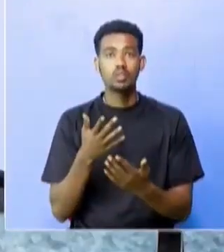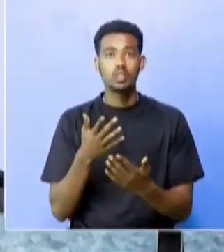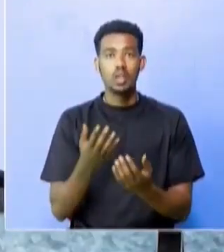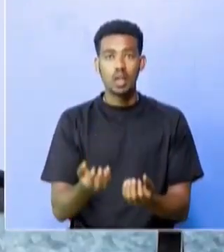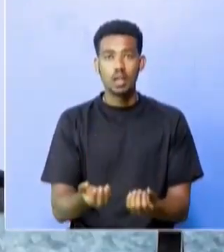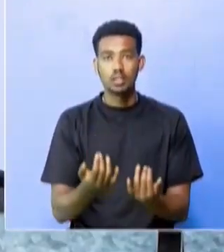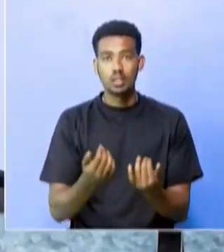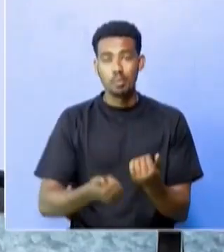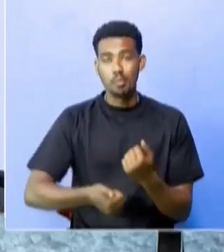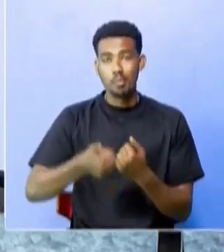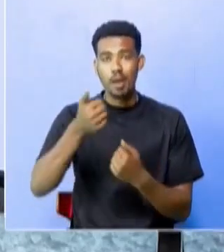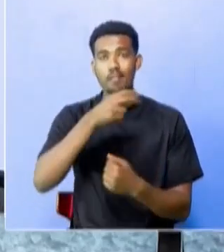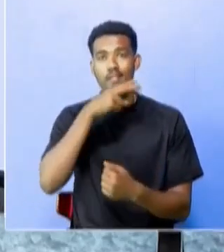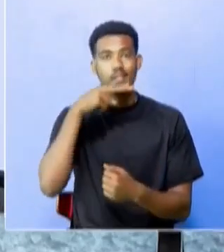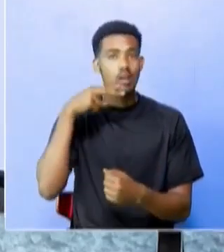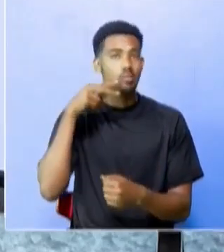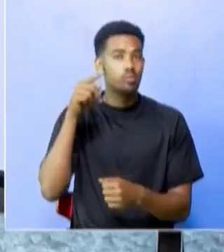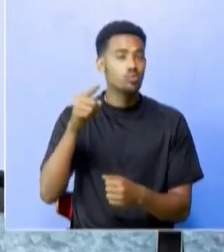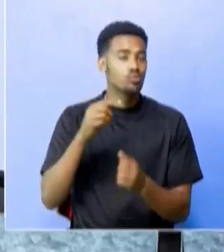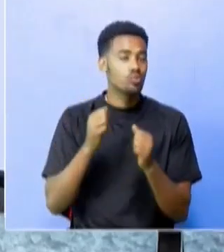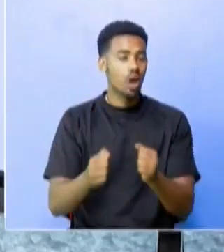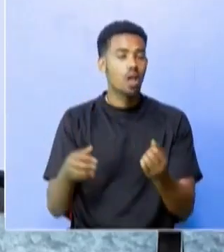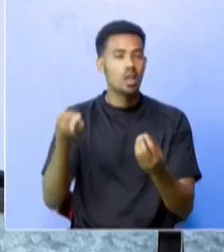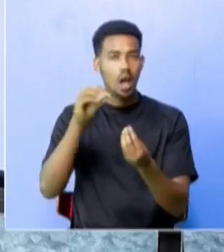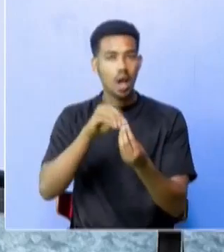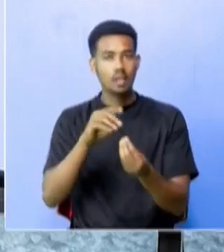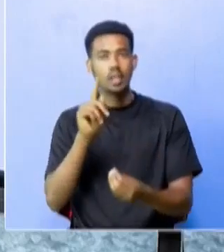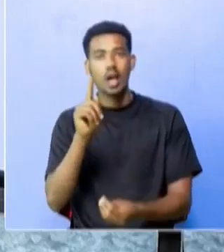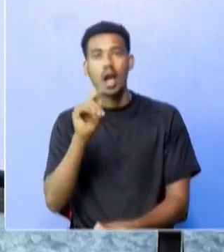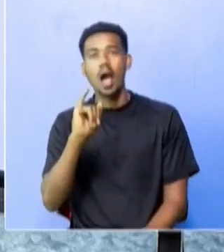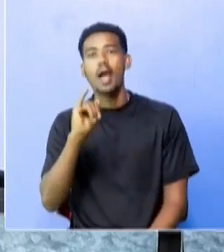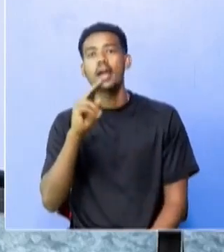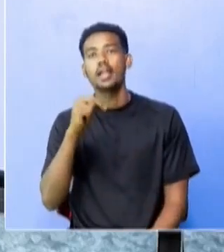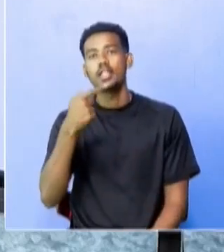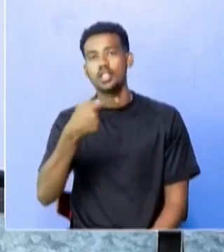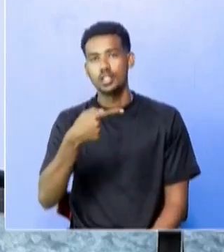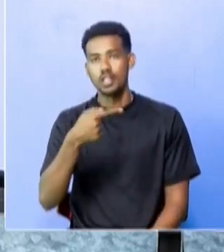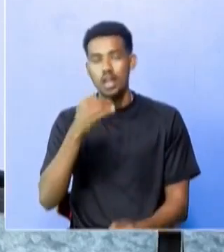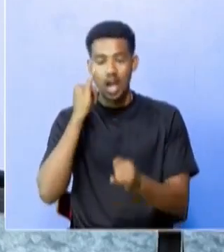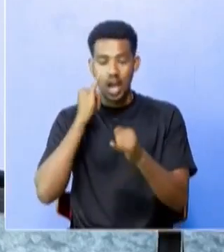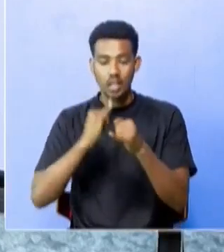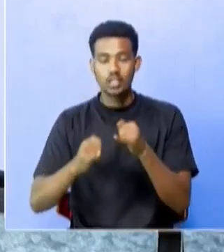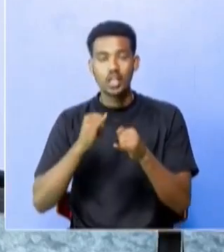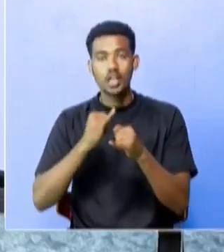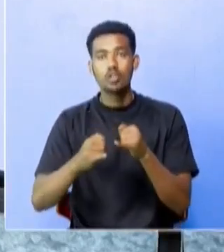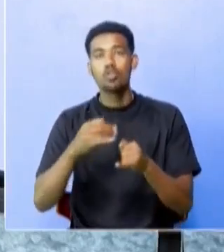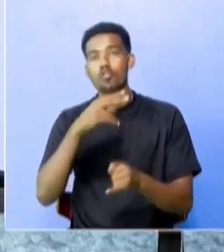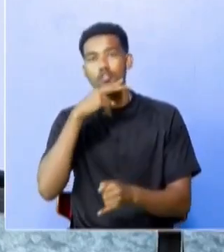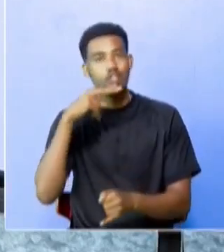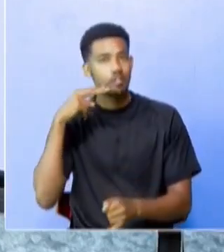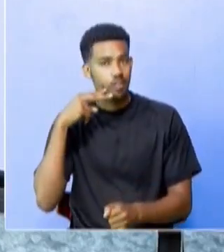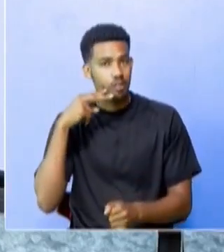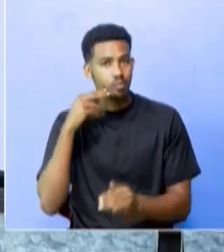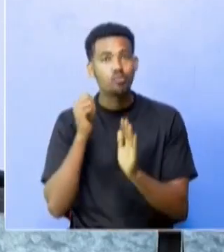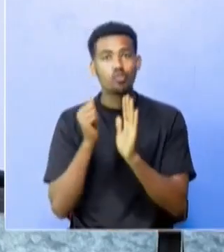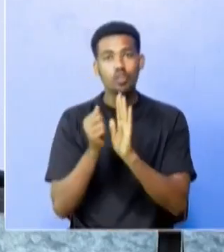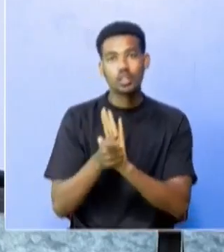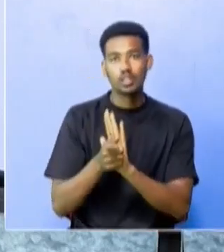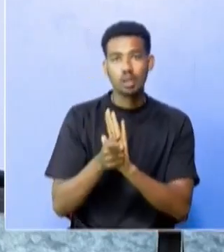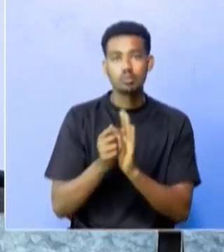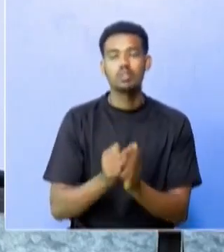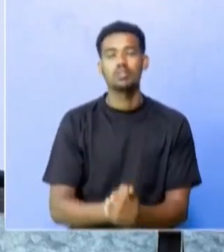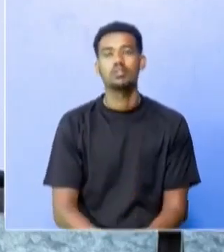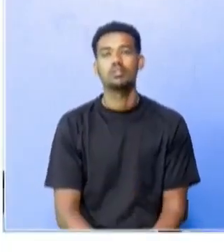verb, you can add ing at the end of the verb. For example, here